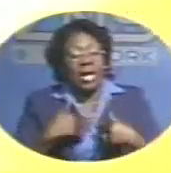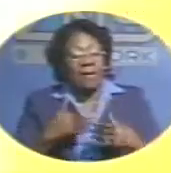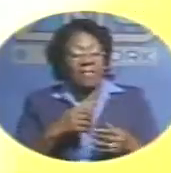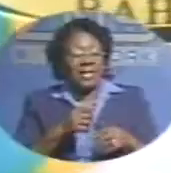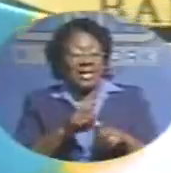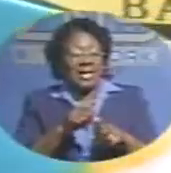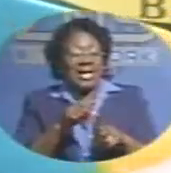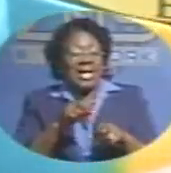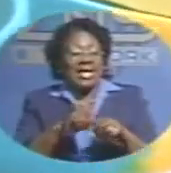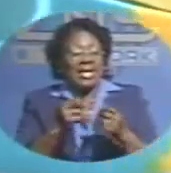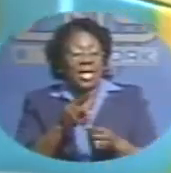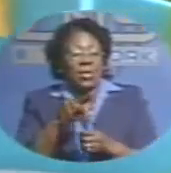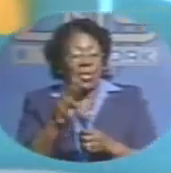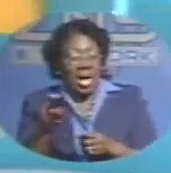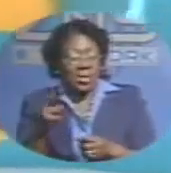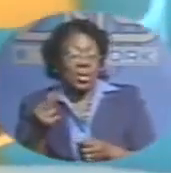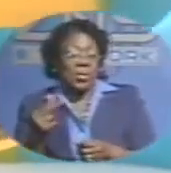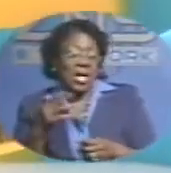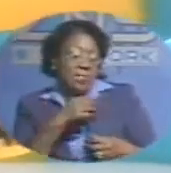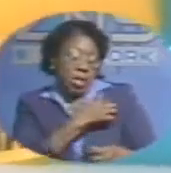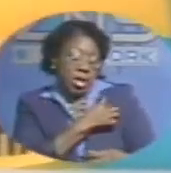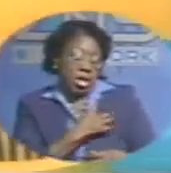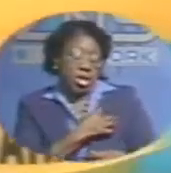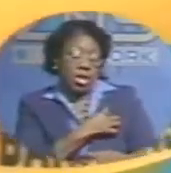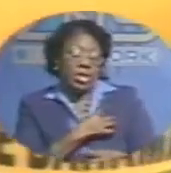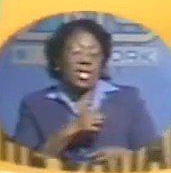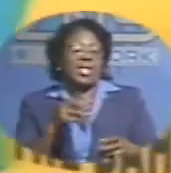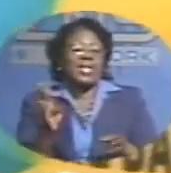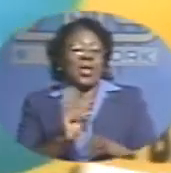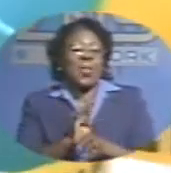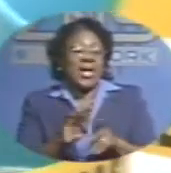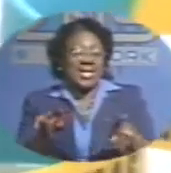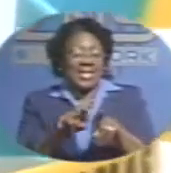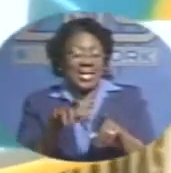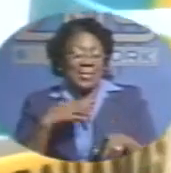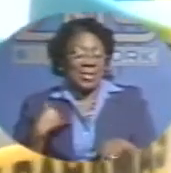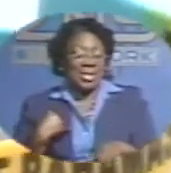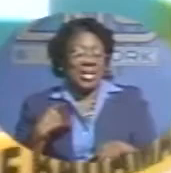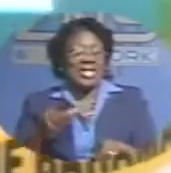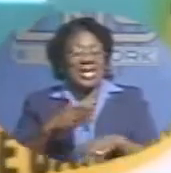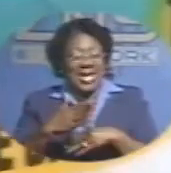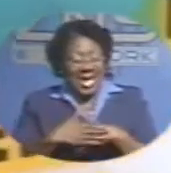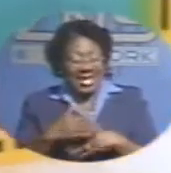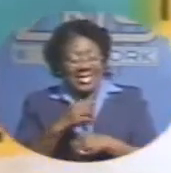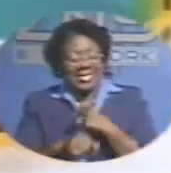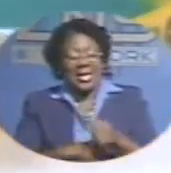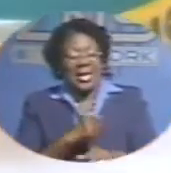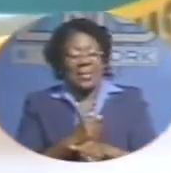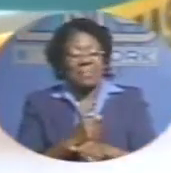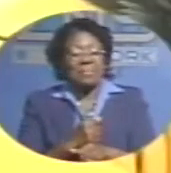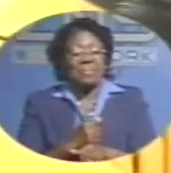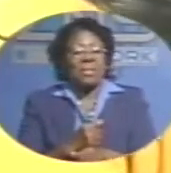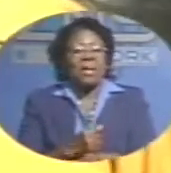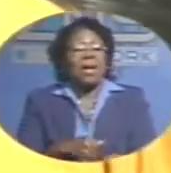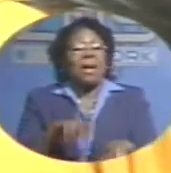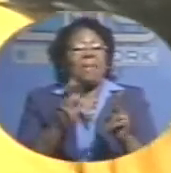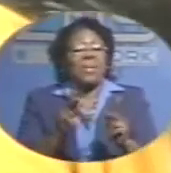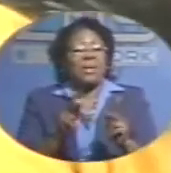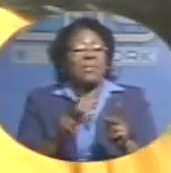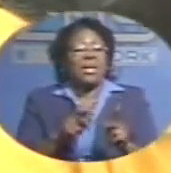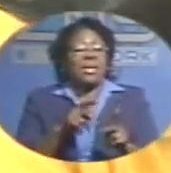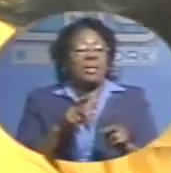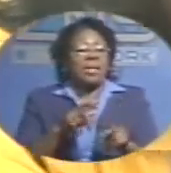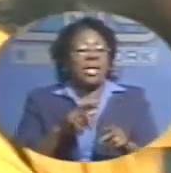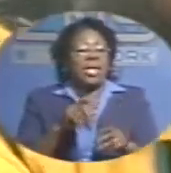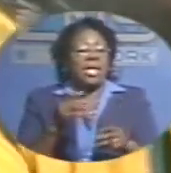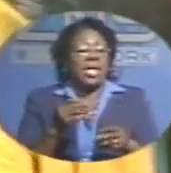probably they could wear it next year and don't have to purchase a shirt. Our accessories is going a bit fast. People are really interested in putting the hand and the